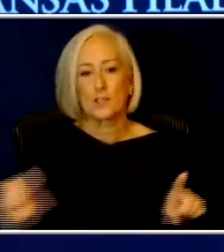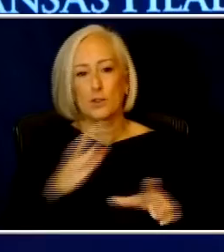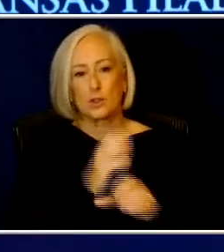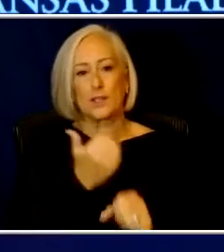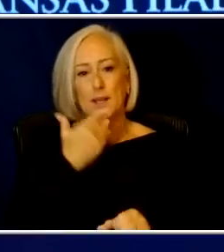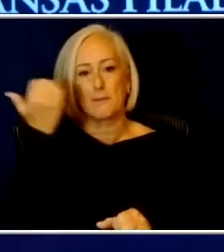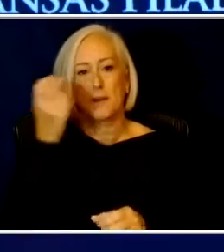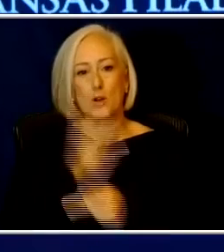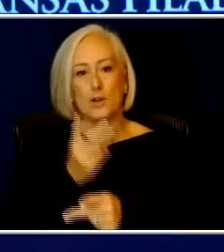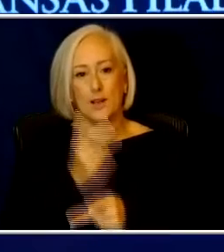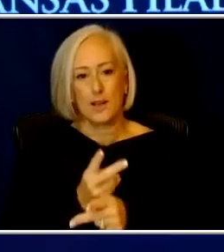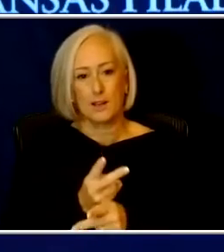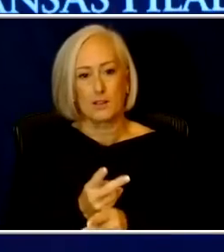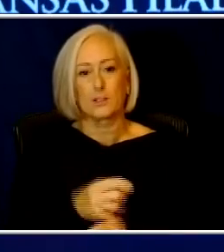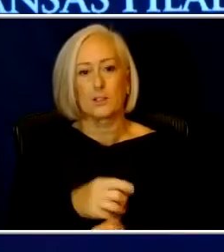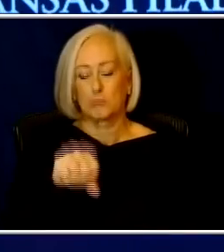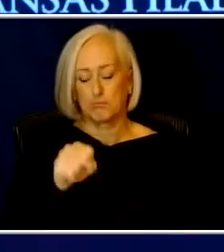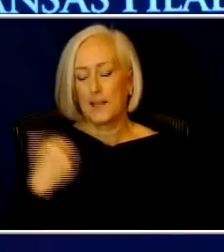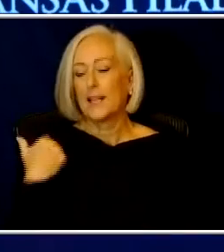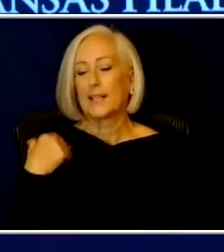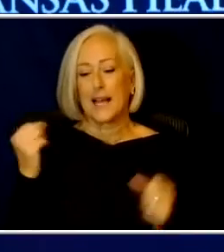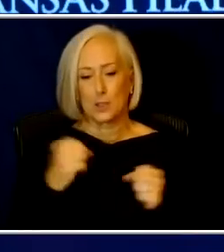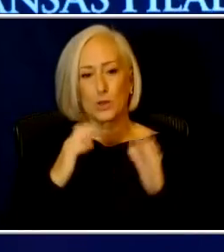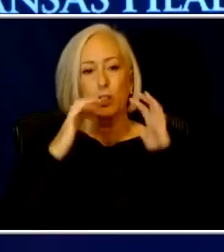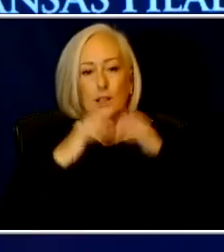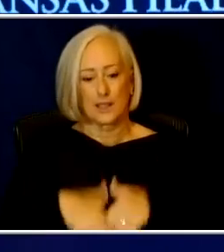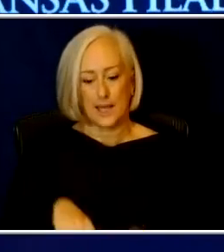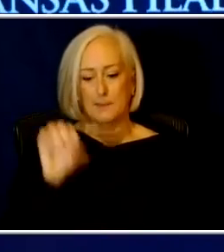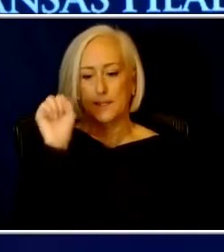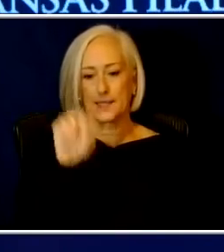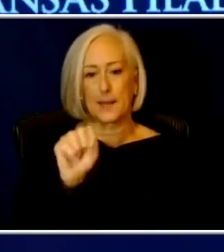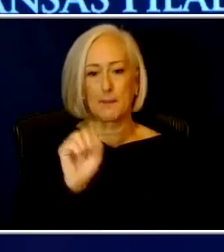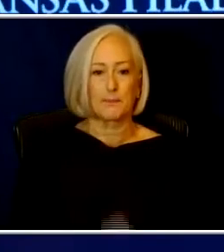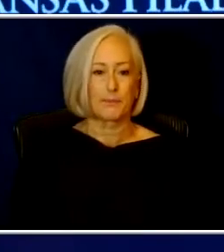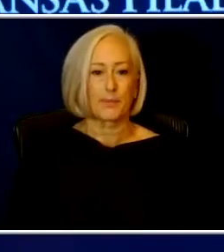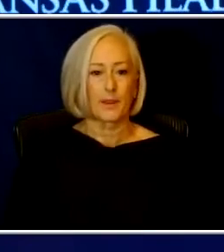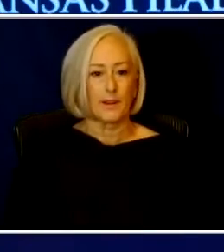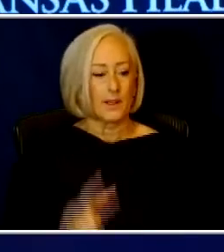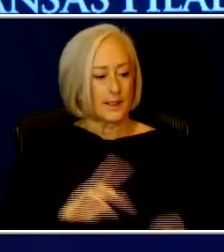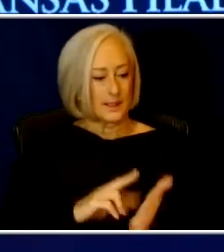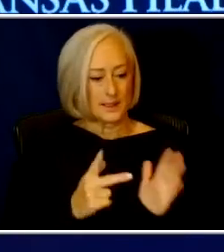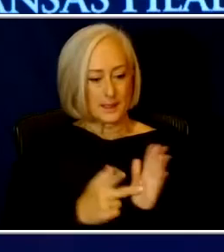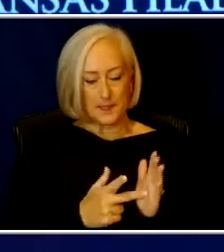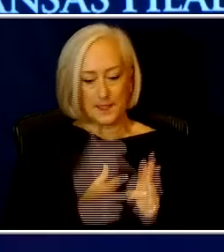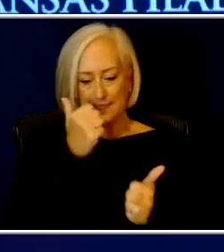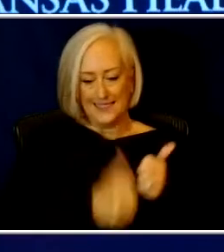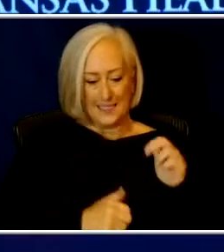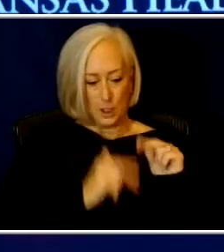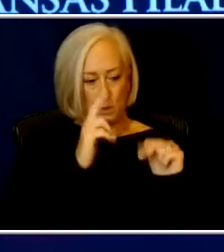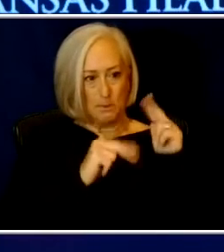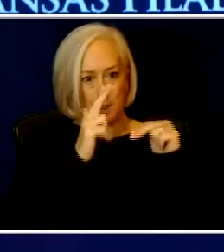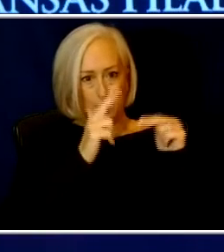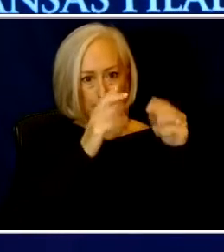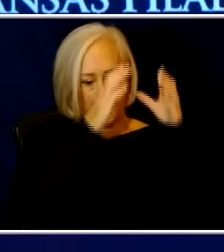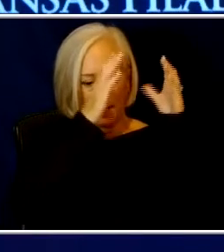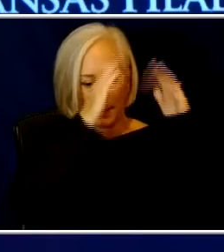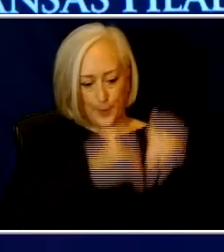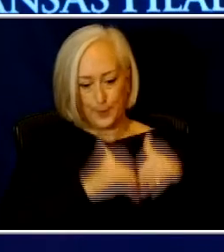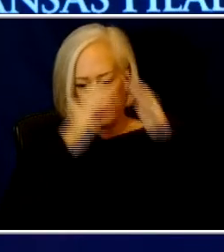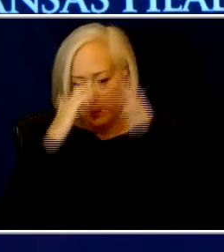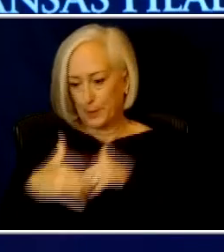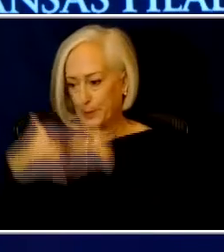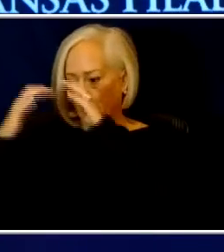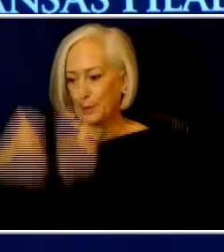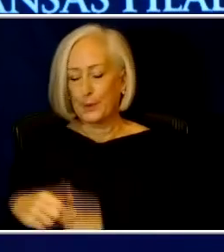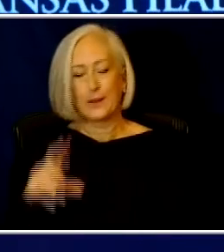bet we did. Now, does collapse mean that every building fell down? No. But did we get people taken care of and we save as many lives as we